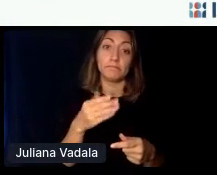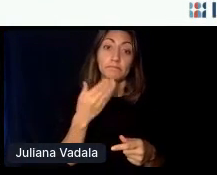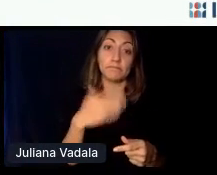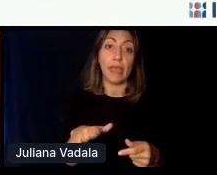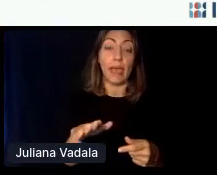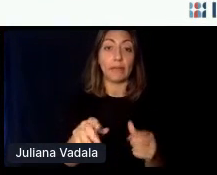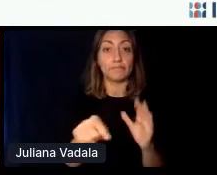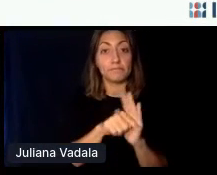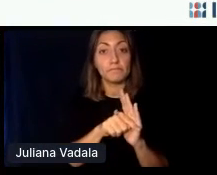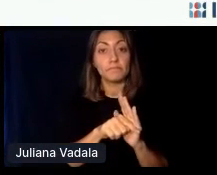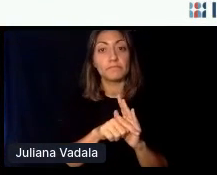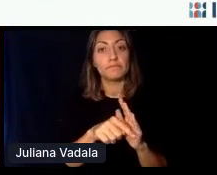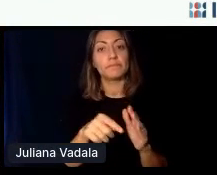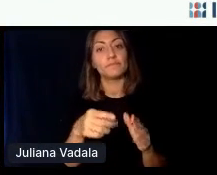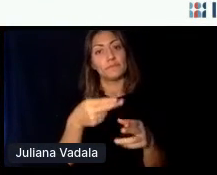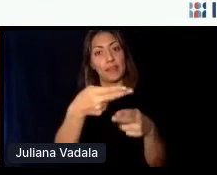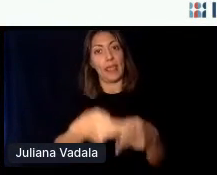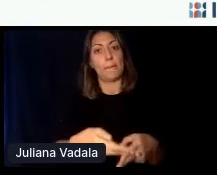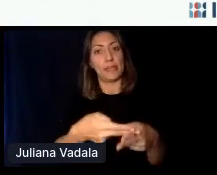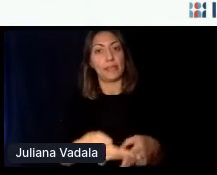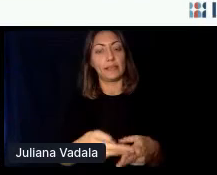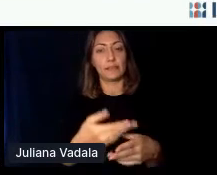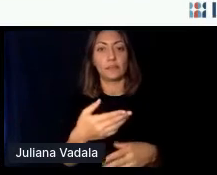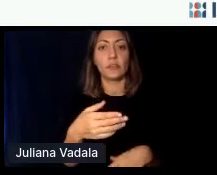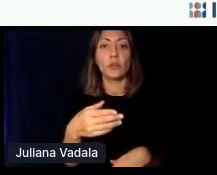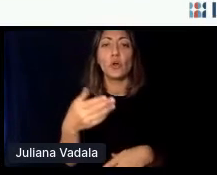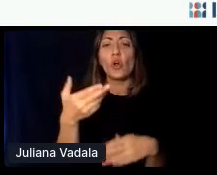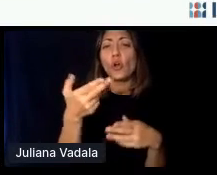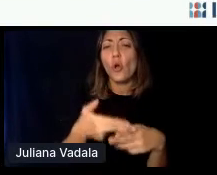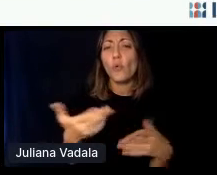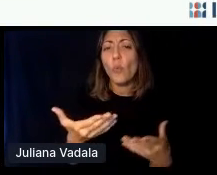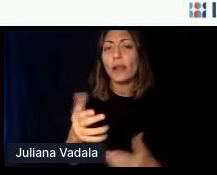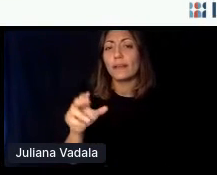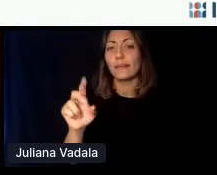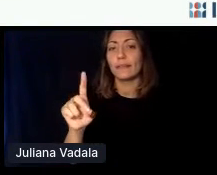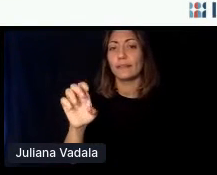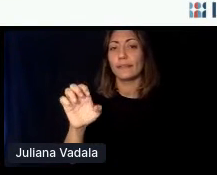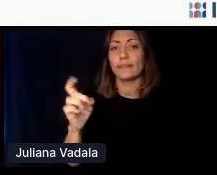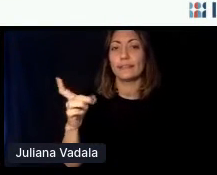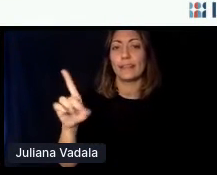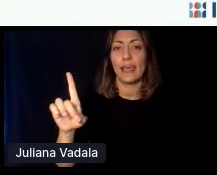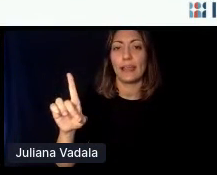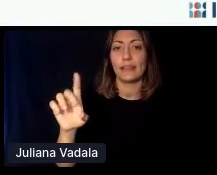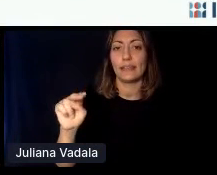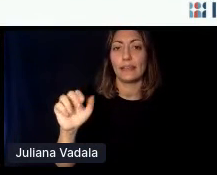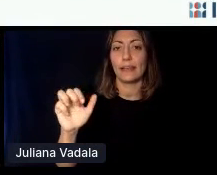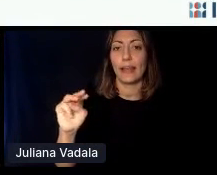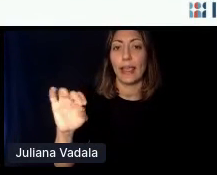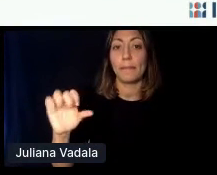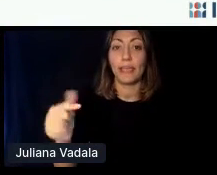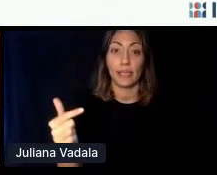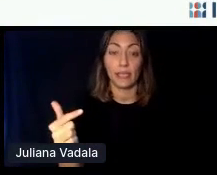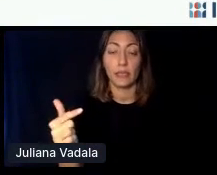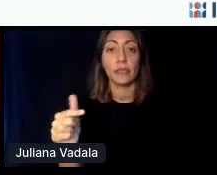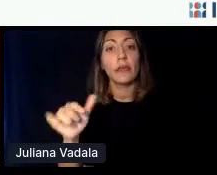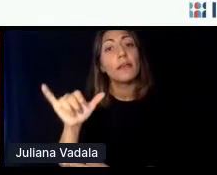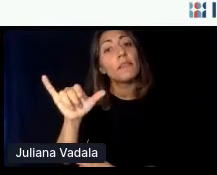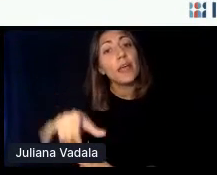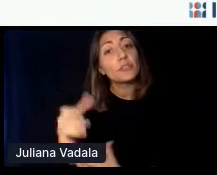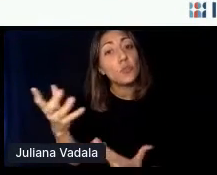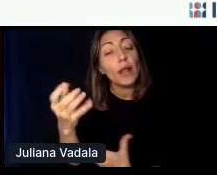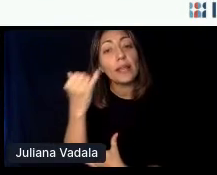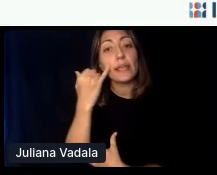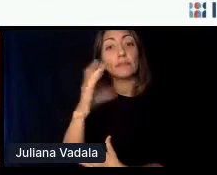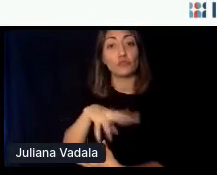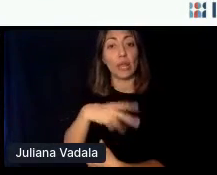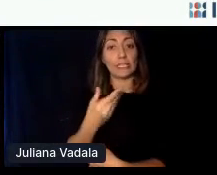So dead naming happens, or that the term generally refers to when a transgender person goes by a different name than they were assigned